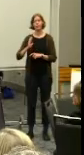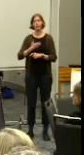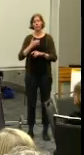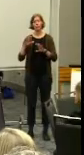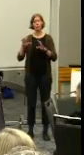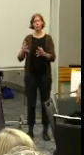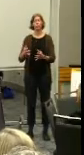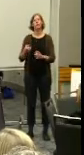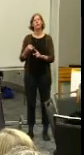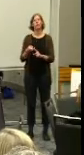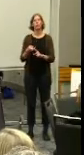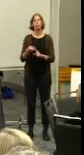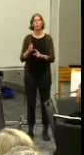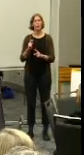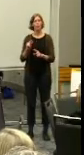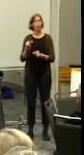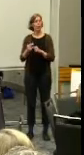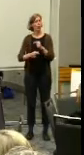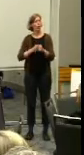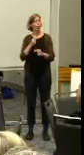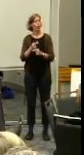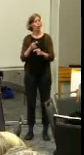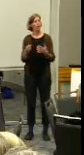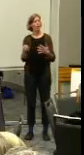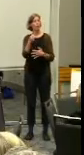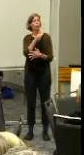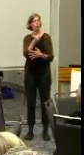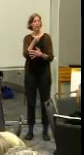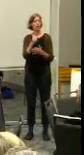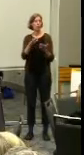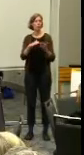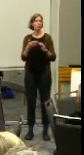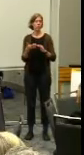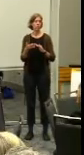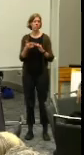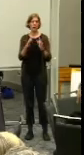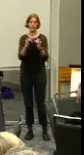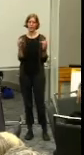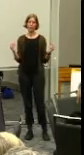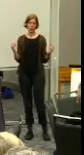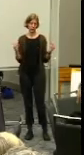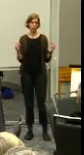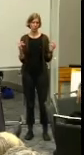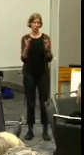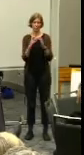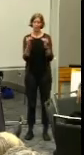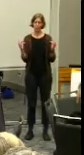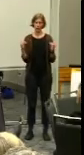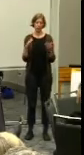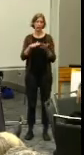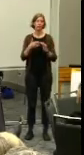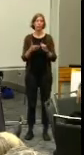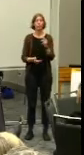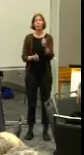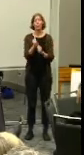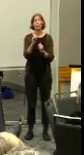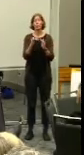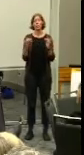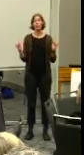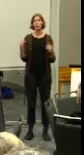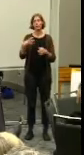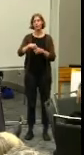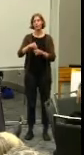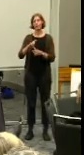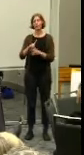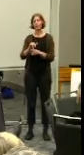majority communities. So we have a very, very diverse community, the most diverse in Clark County. But again, it's also the